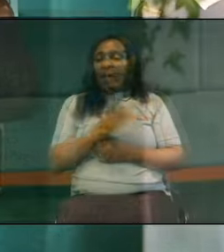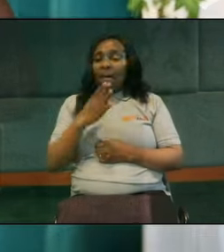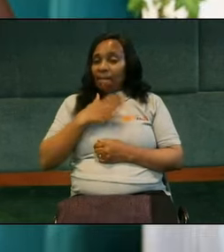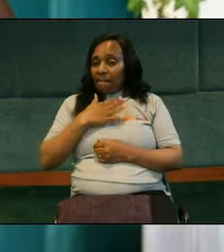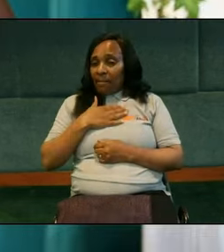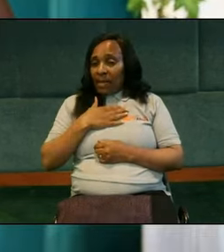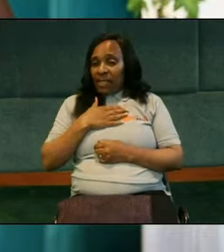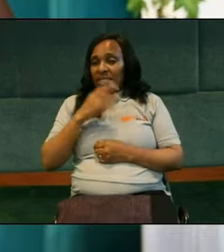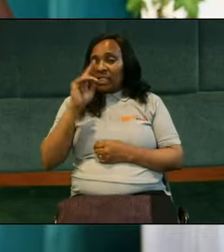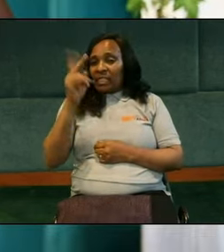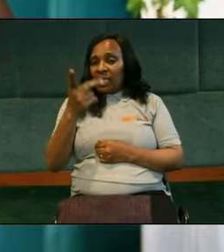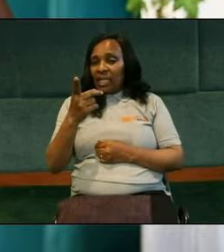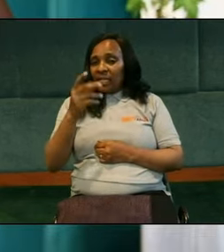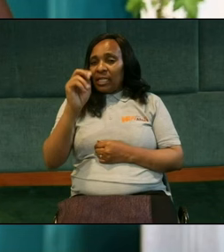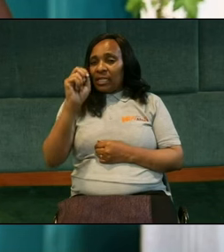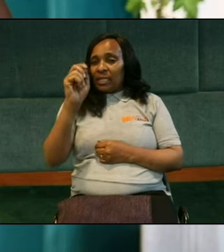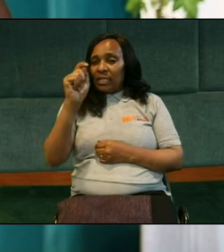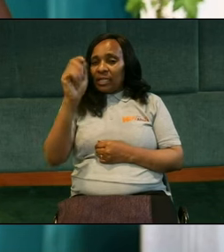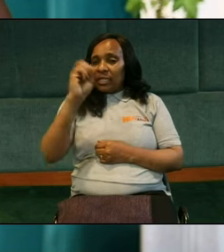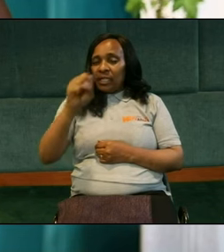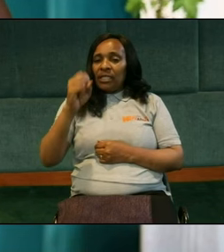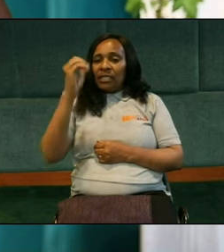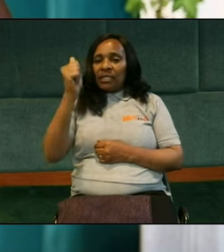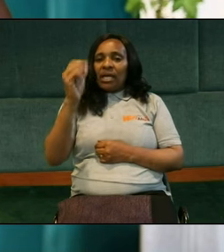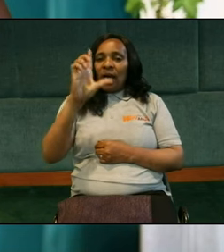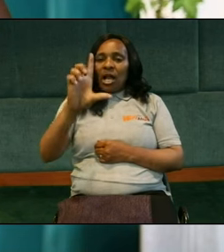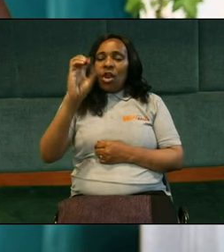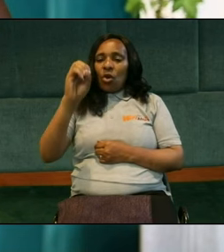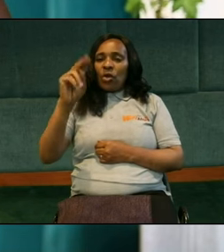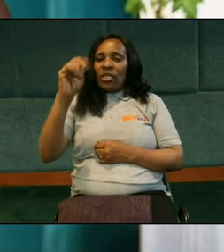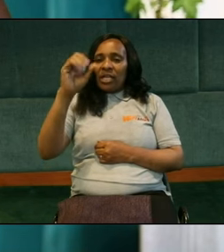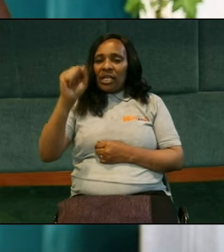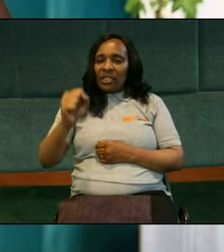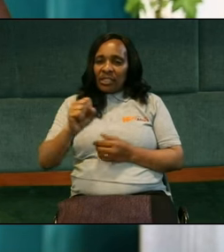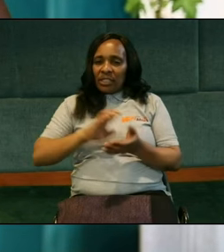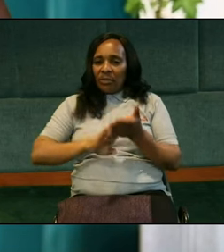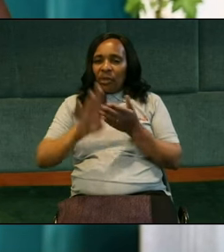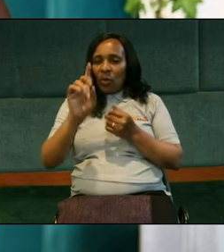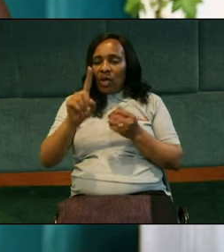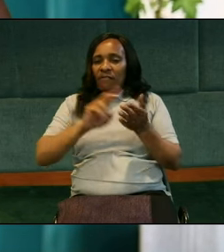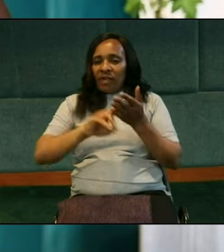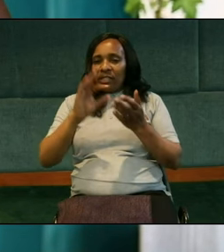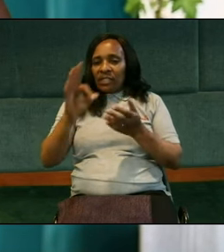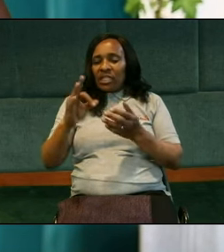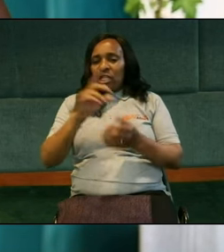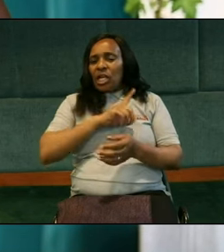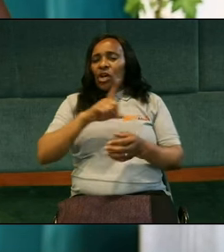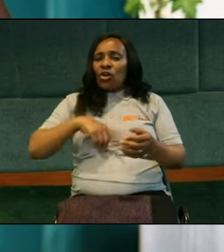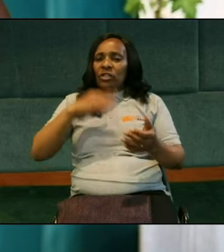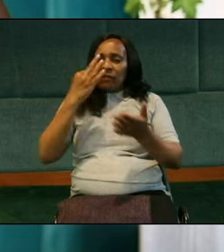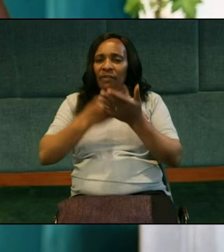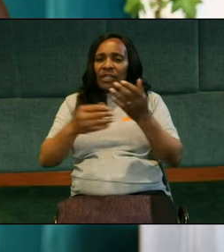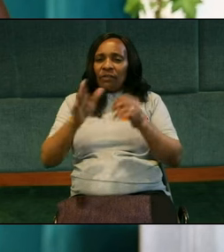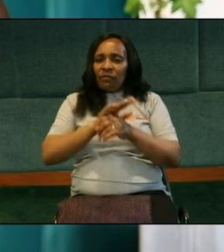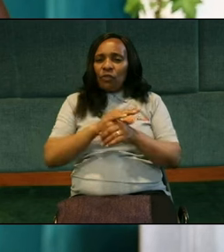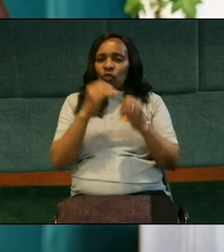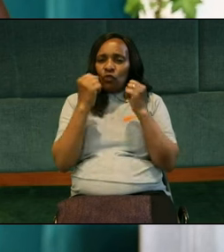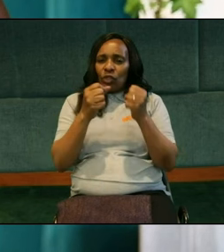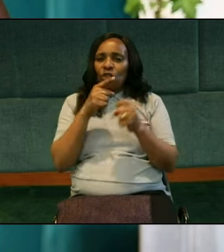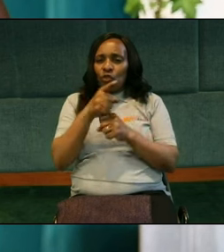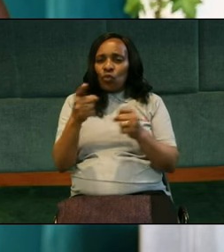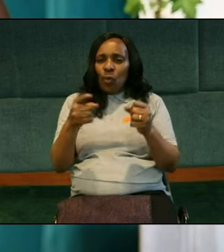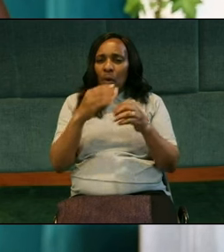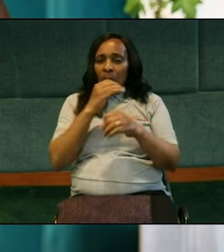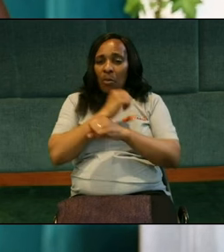mine is 2 Thessalonians 3 verse 3. It says, "But the Lord is faithful, and he will strengthen you and protect